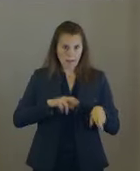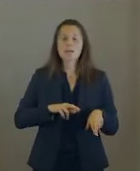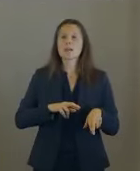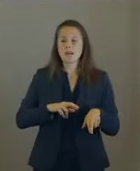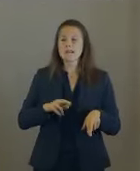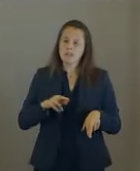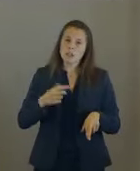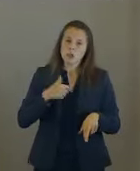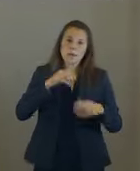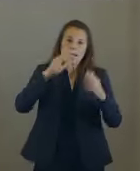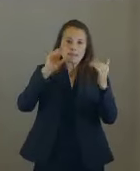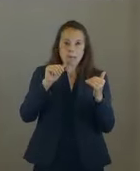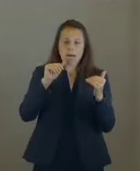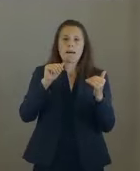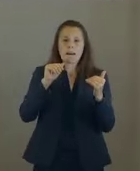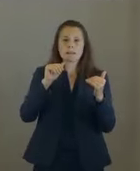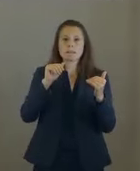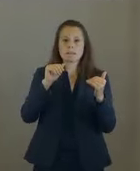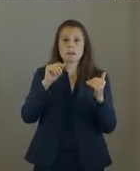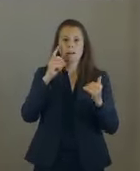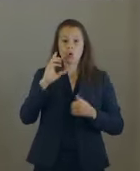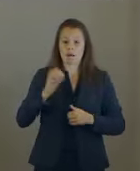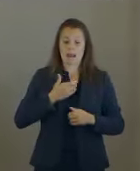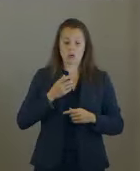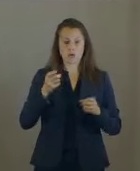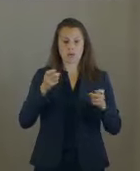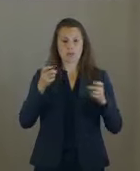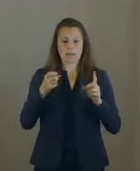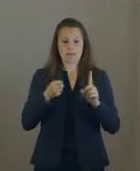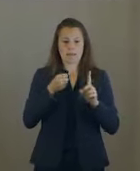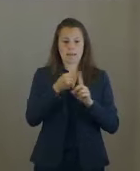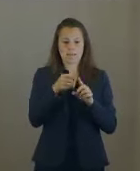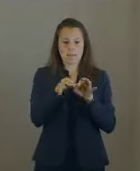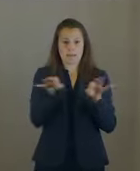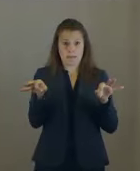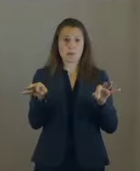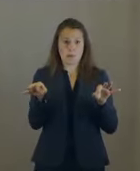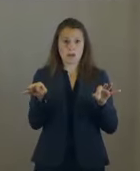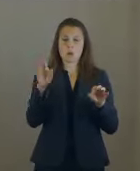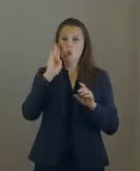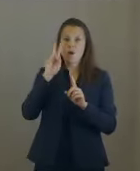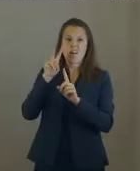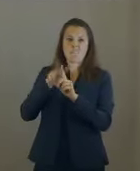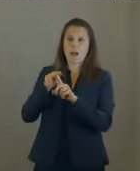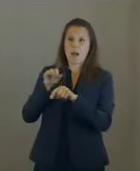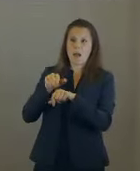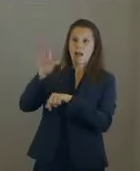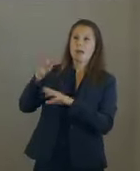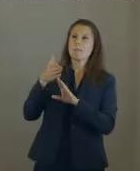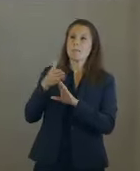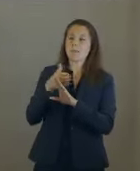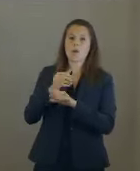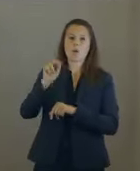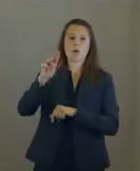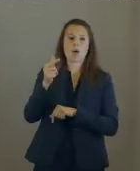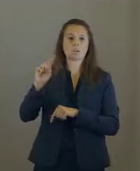that to file our regulatory impact statement before the 1st